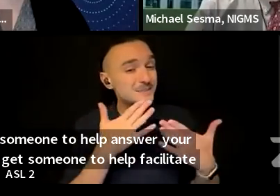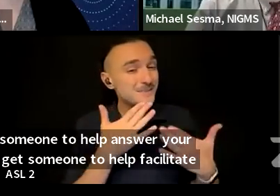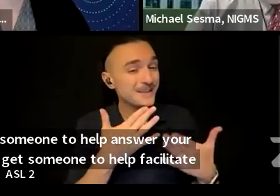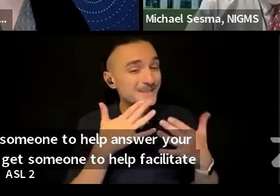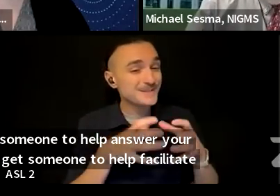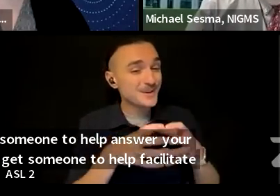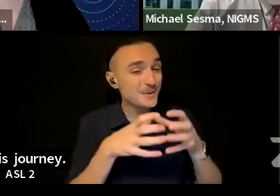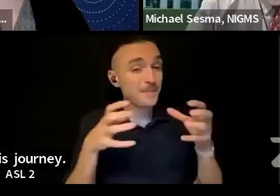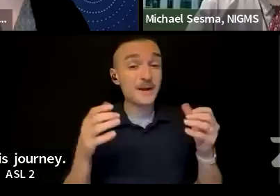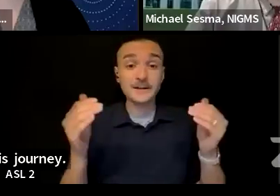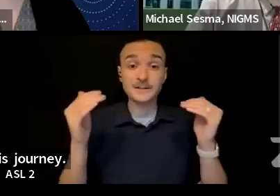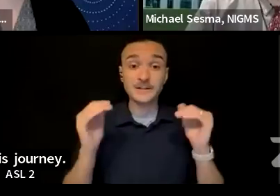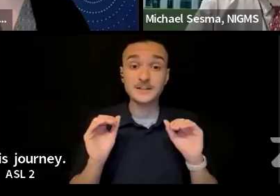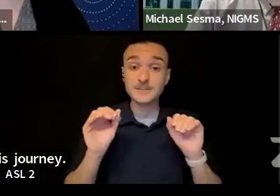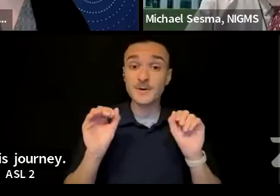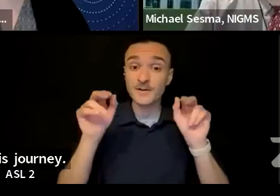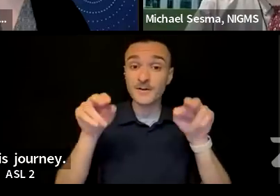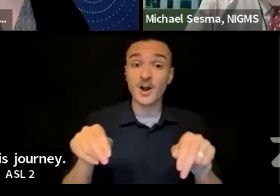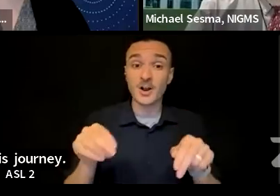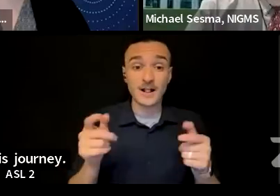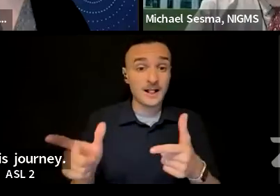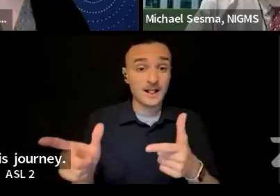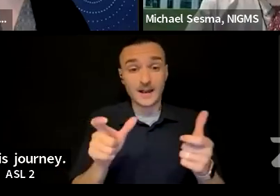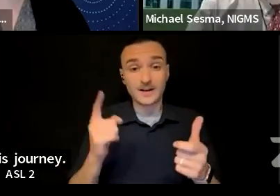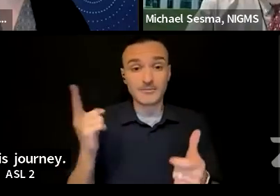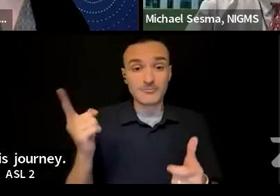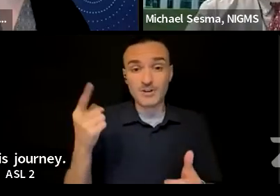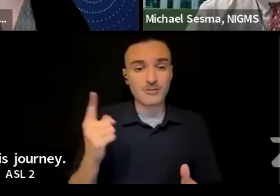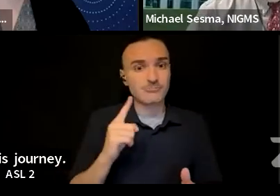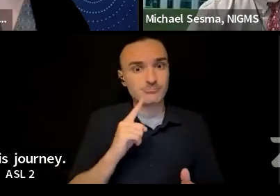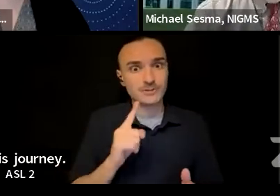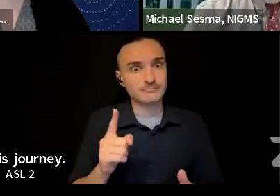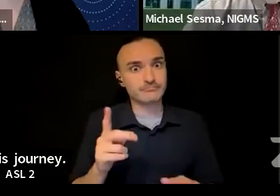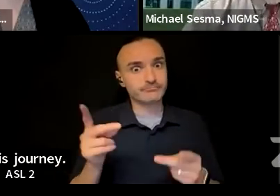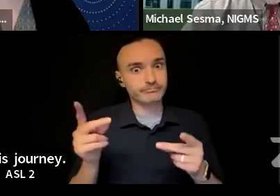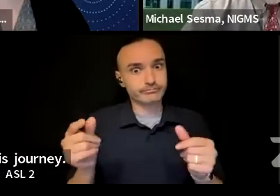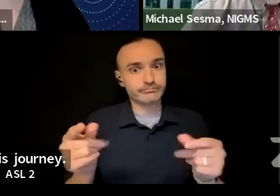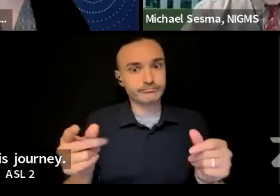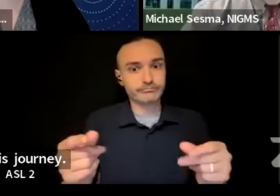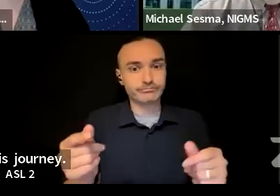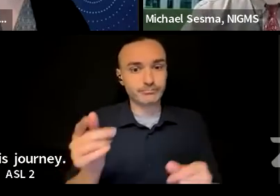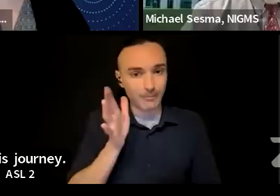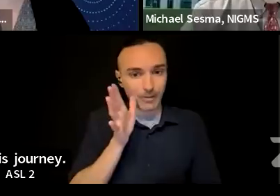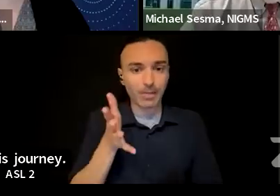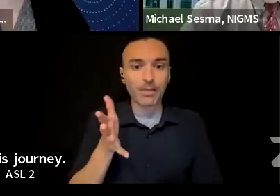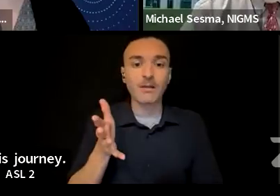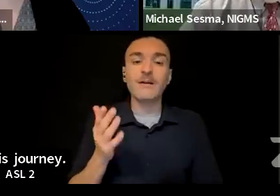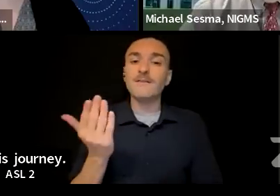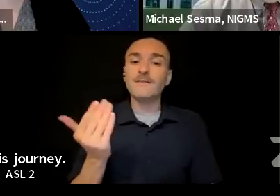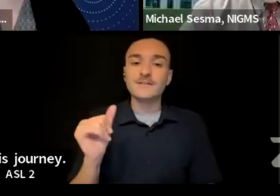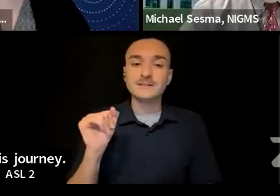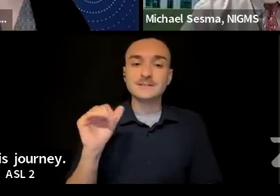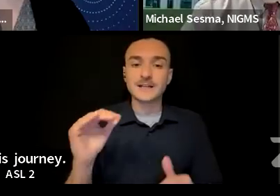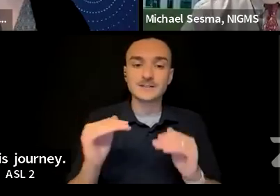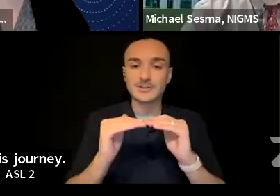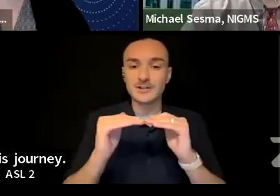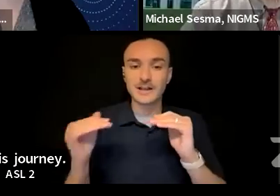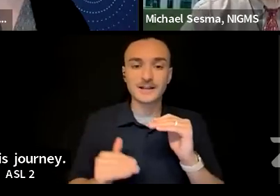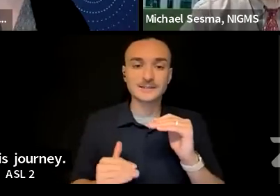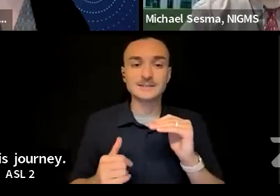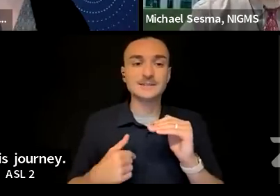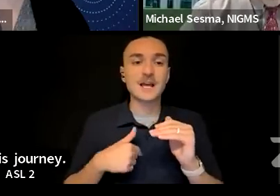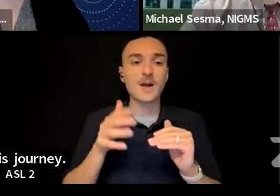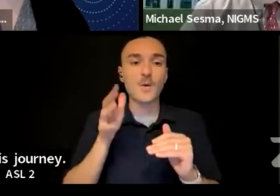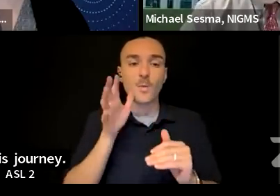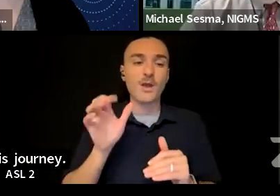let's move on to our lightning round, and this really is going to be a lightning round. In 15 seconds or less, I'm going to call out